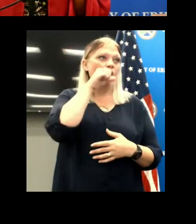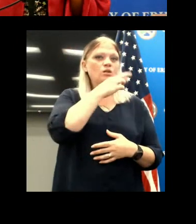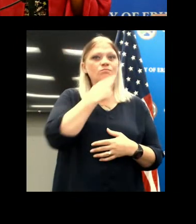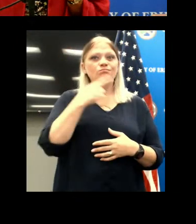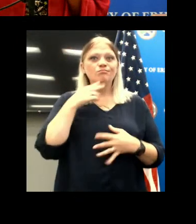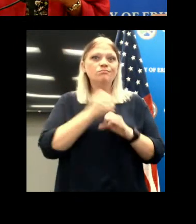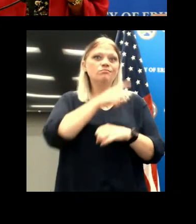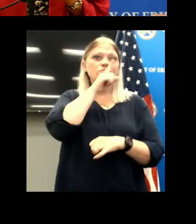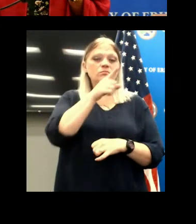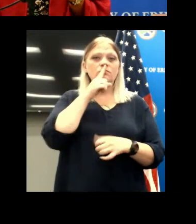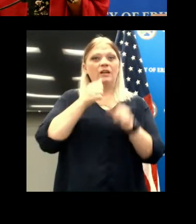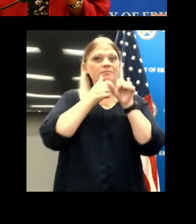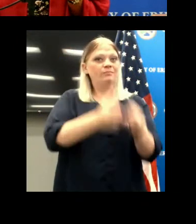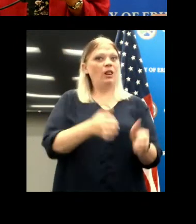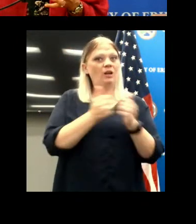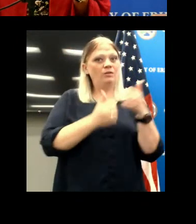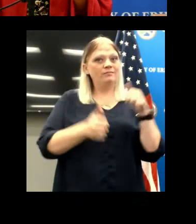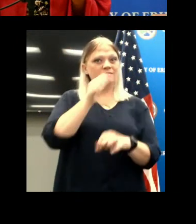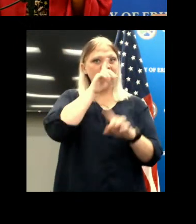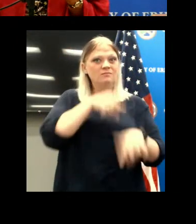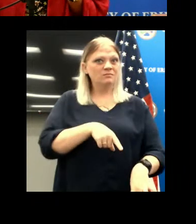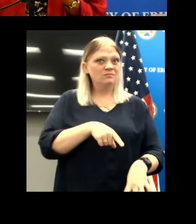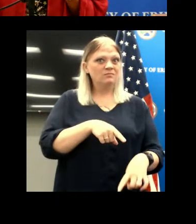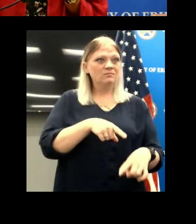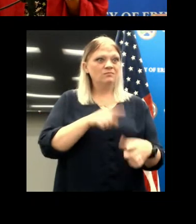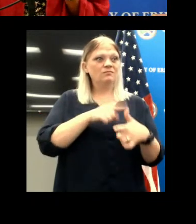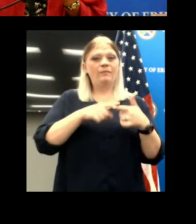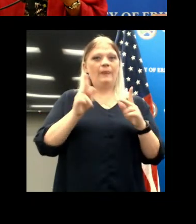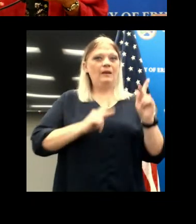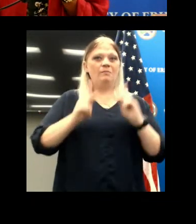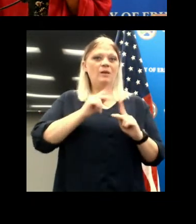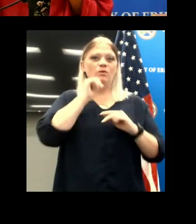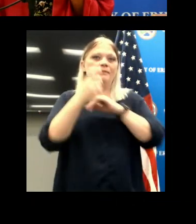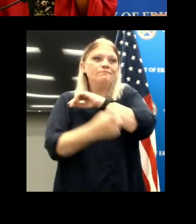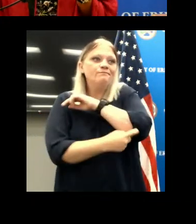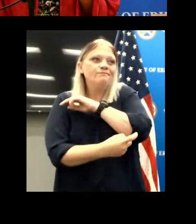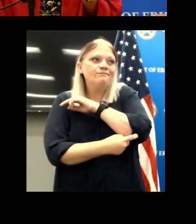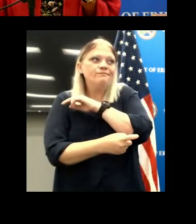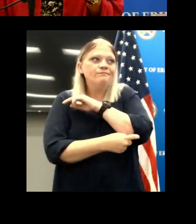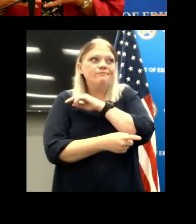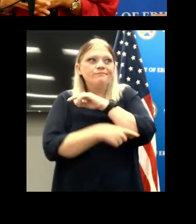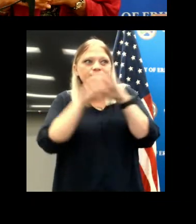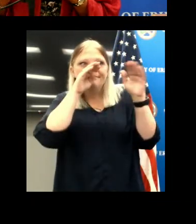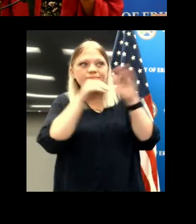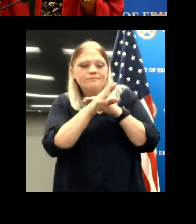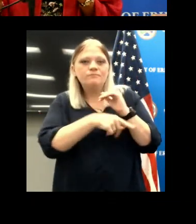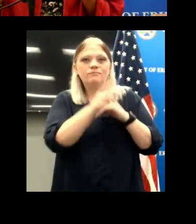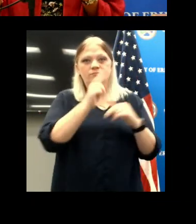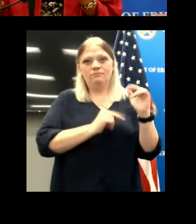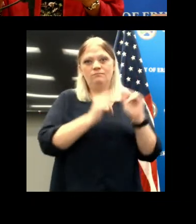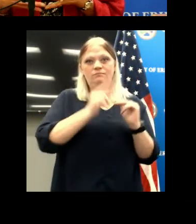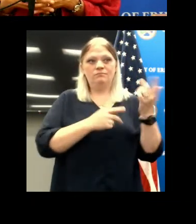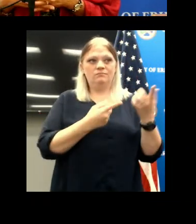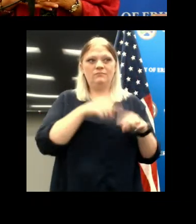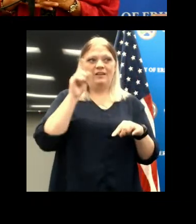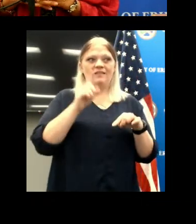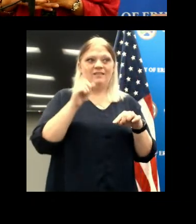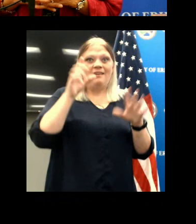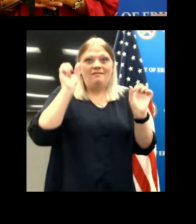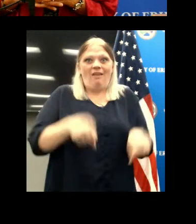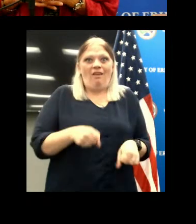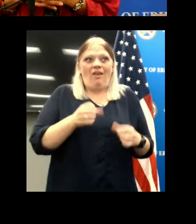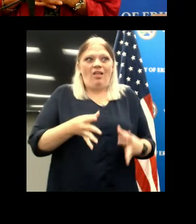making sure that they comply with the executive orders so that people won't be tempted to go to these establishments where they can get